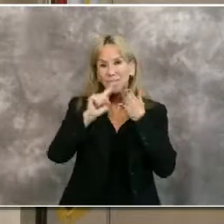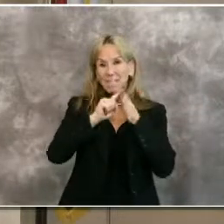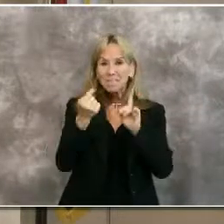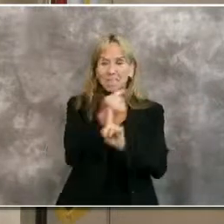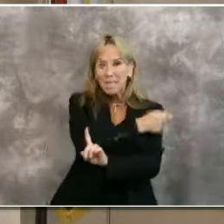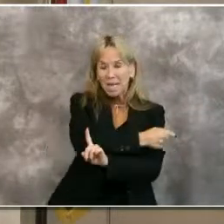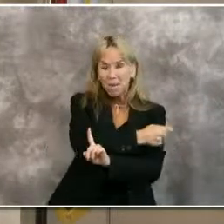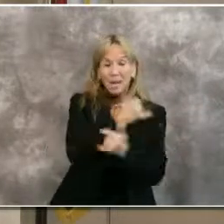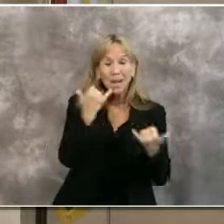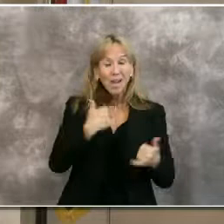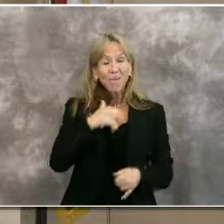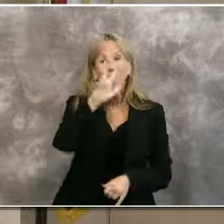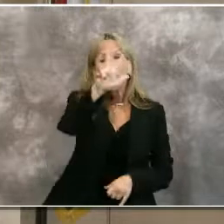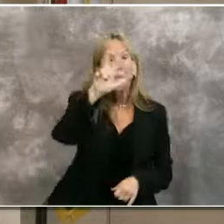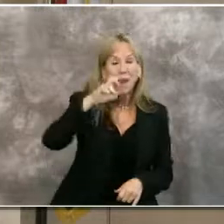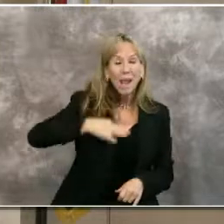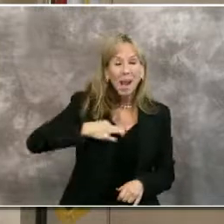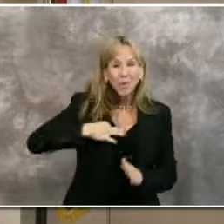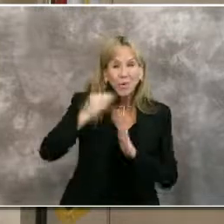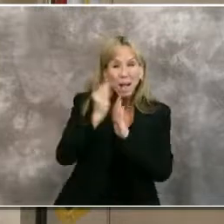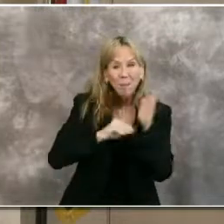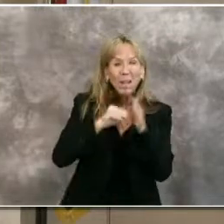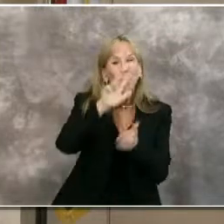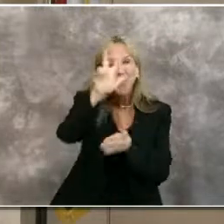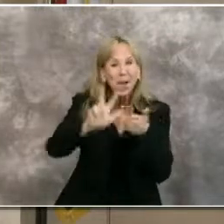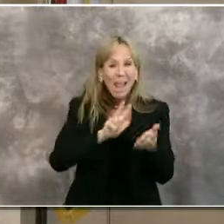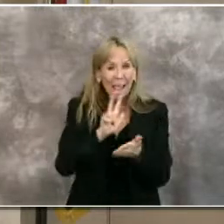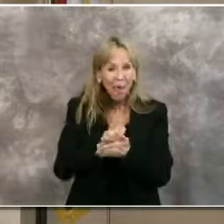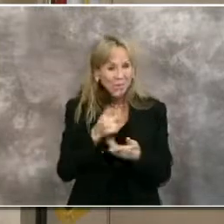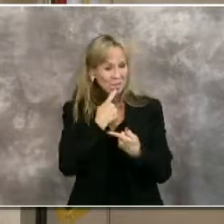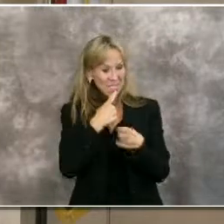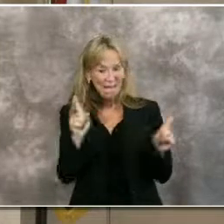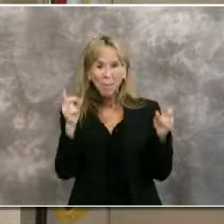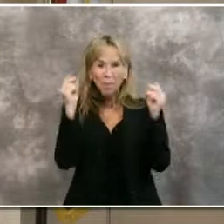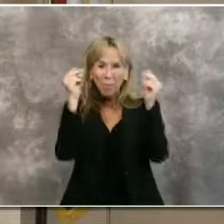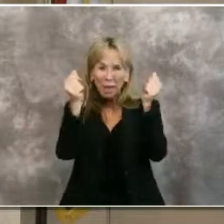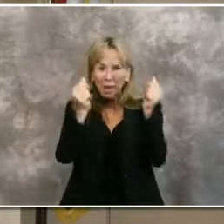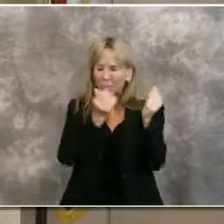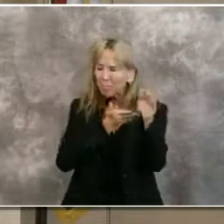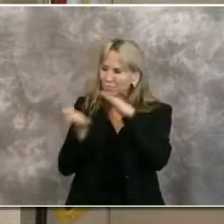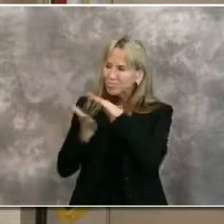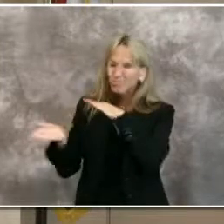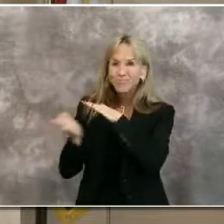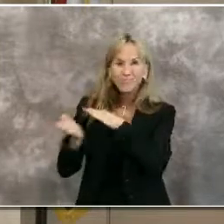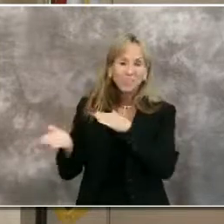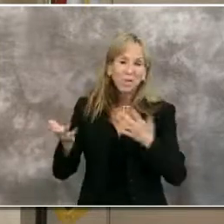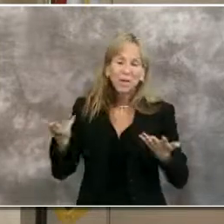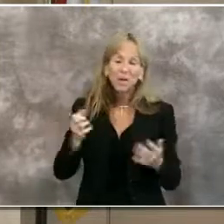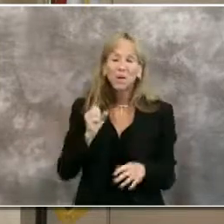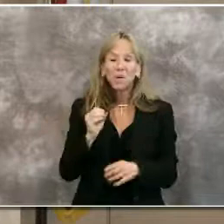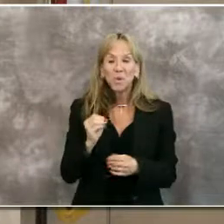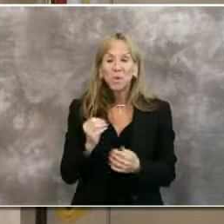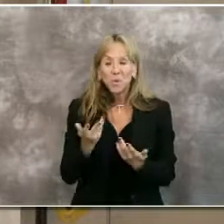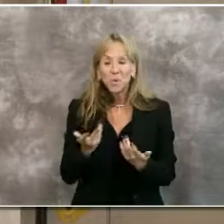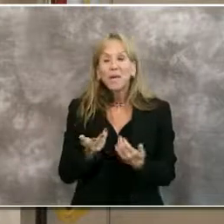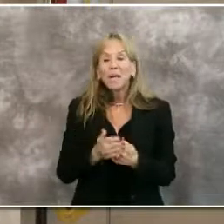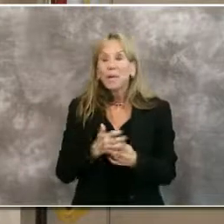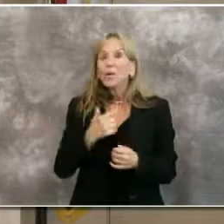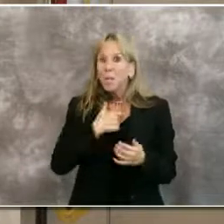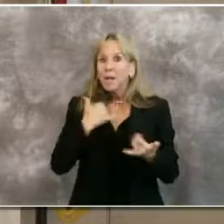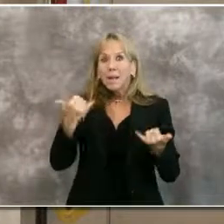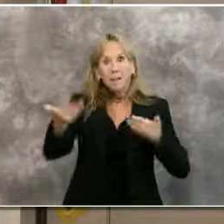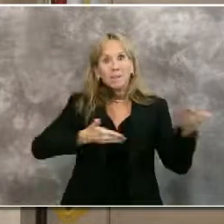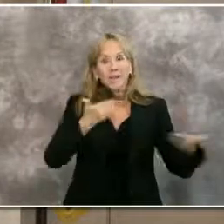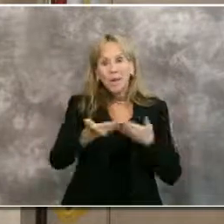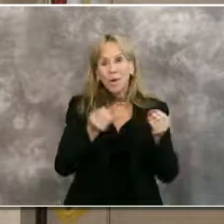and got 300 applications after 3 hours of that announcement being public. So we are bringing on